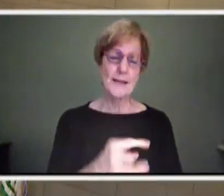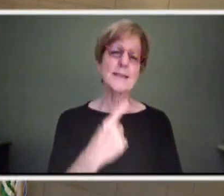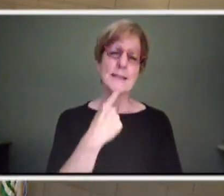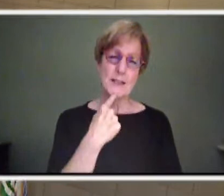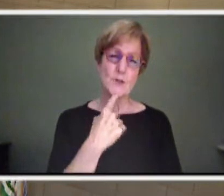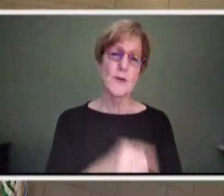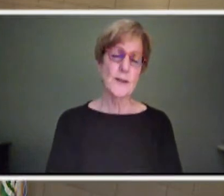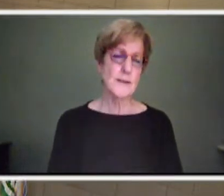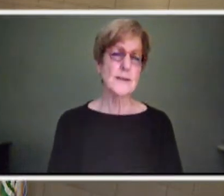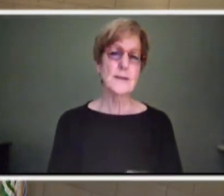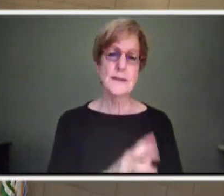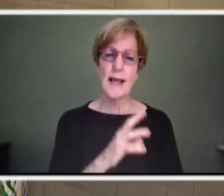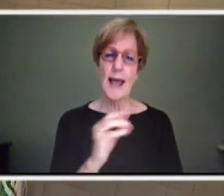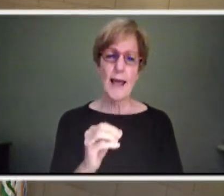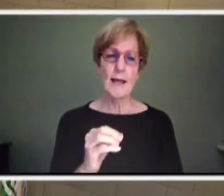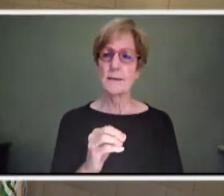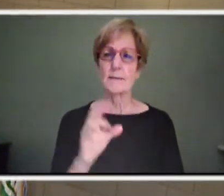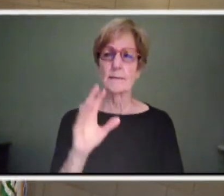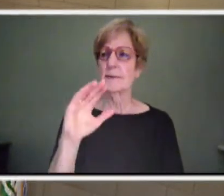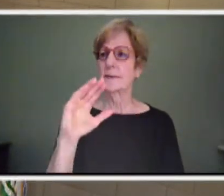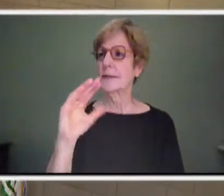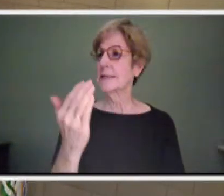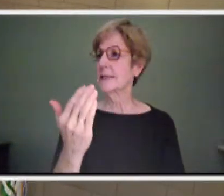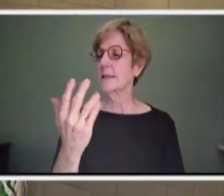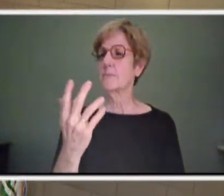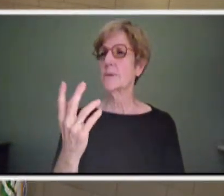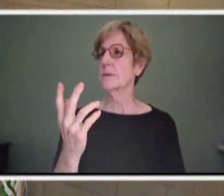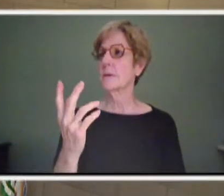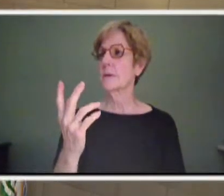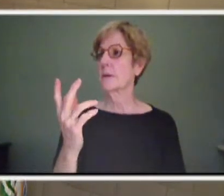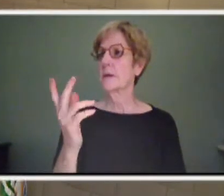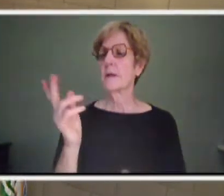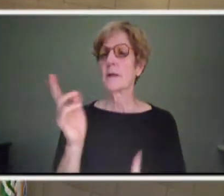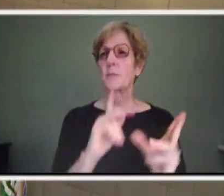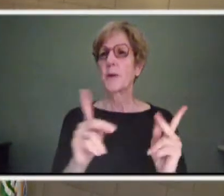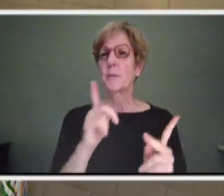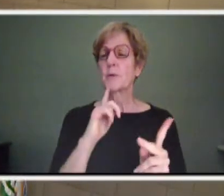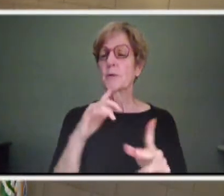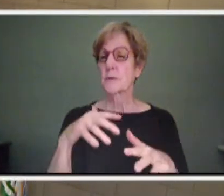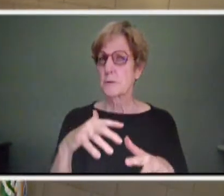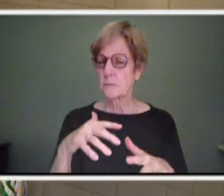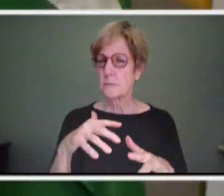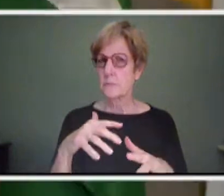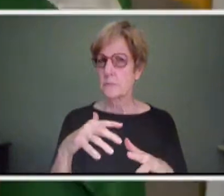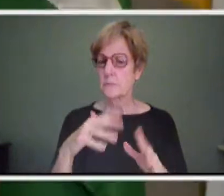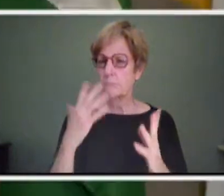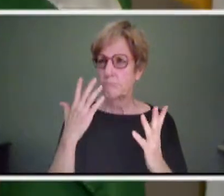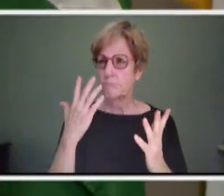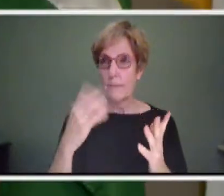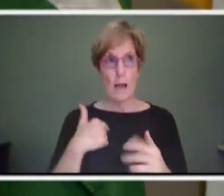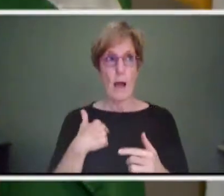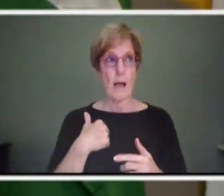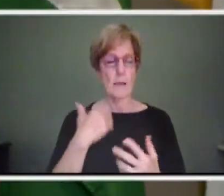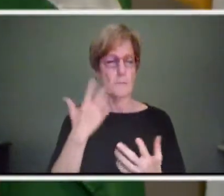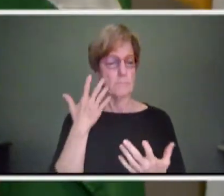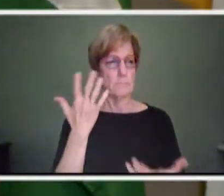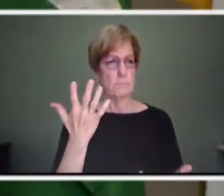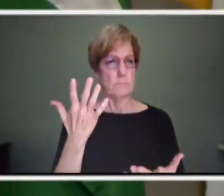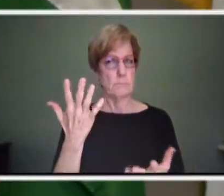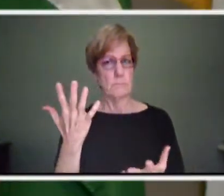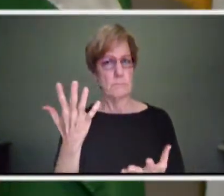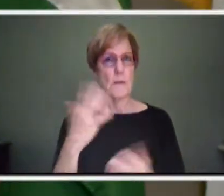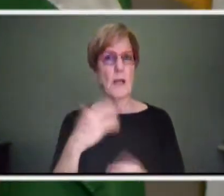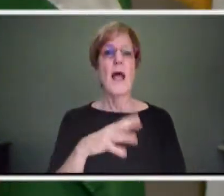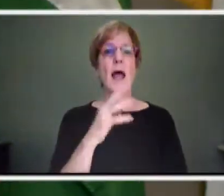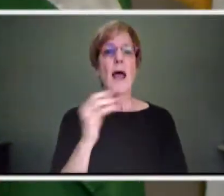like, it seems like people are being caught unaware. So I'm certainly caught unaware, but it seems